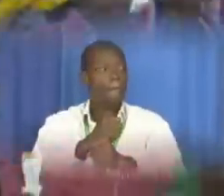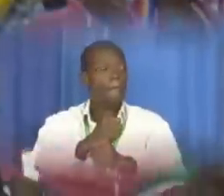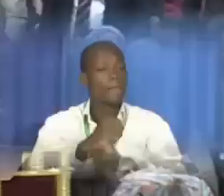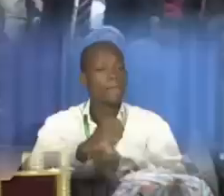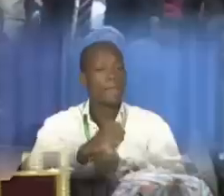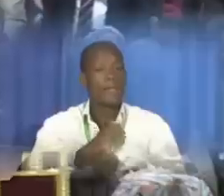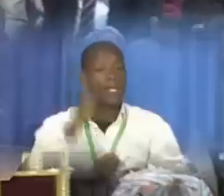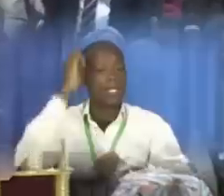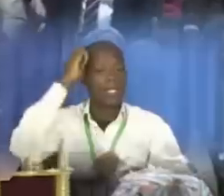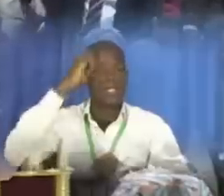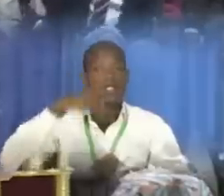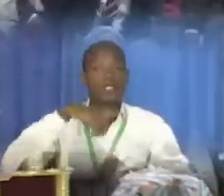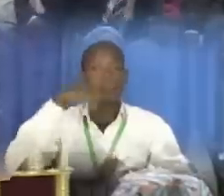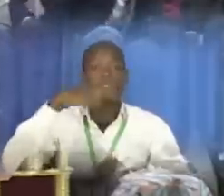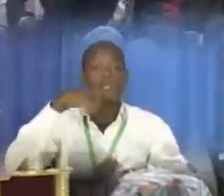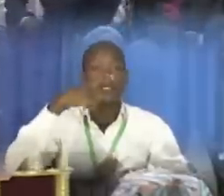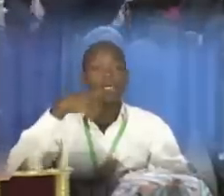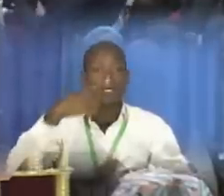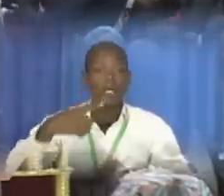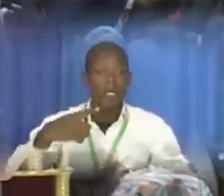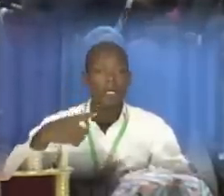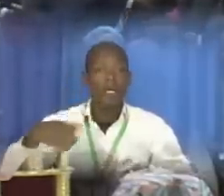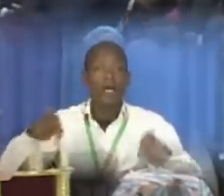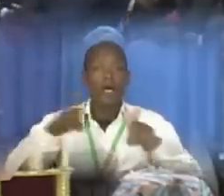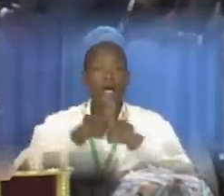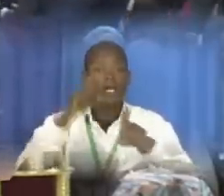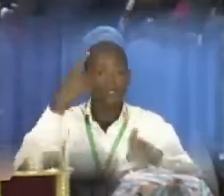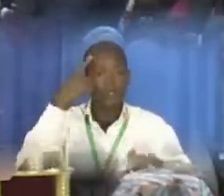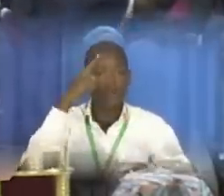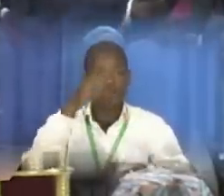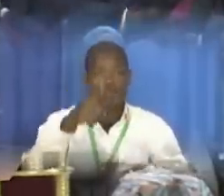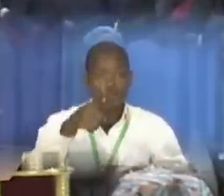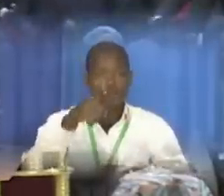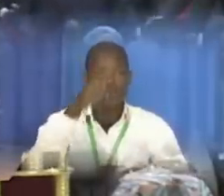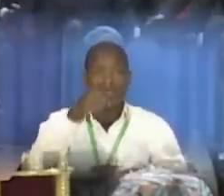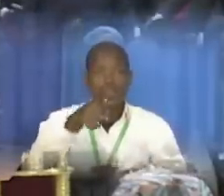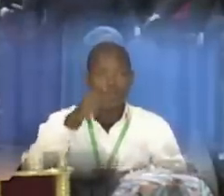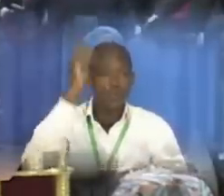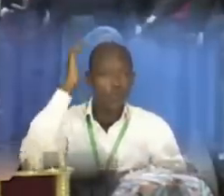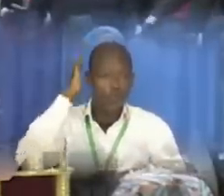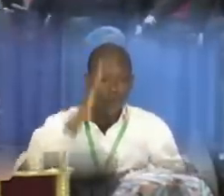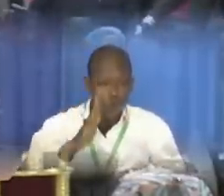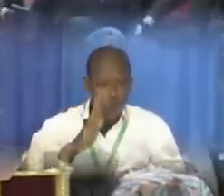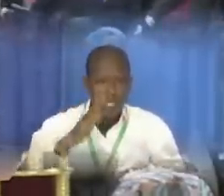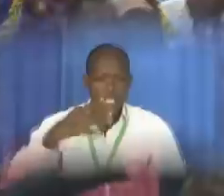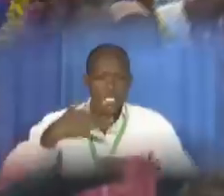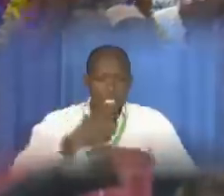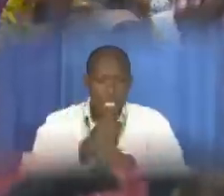He says, as for you, you will get wonders.